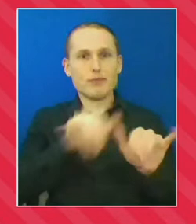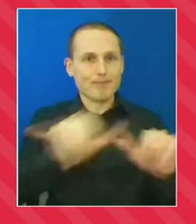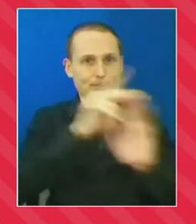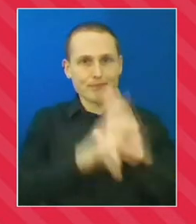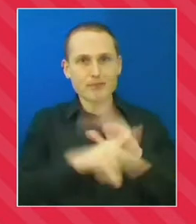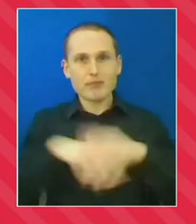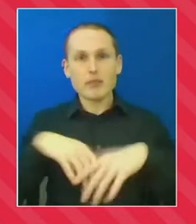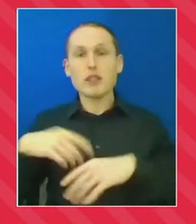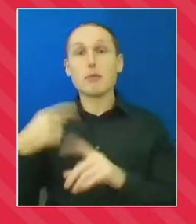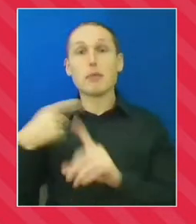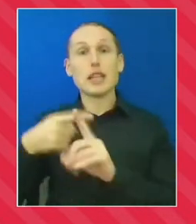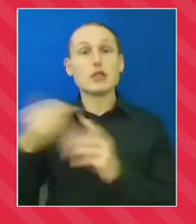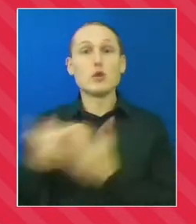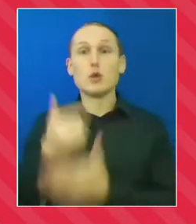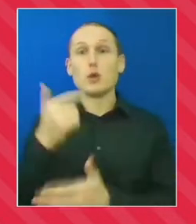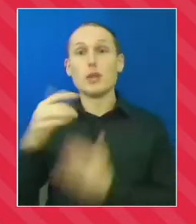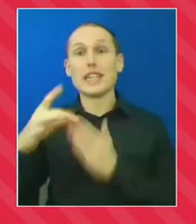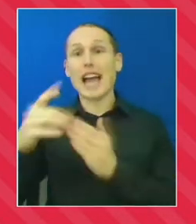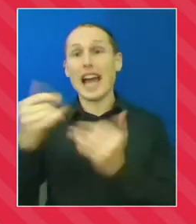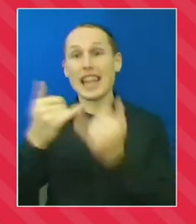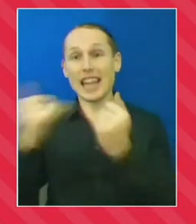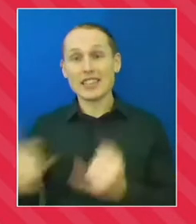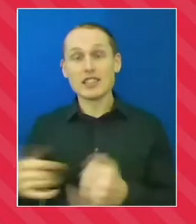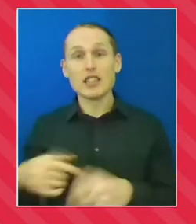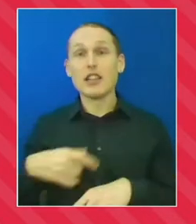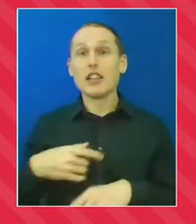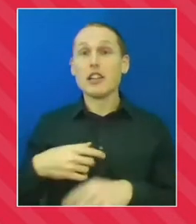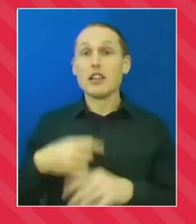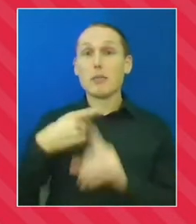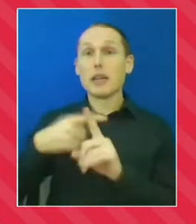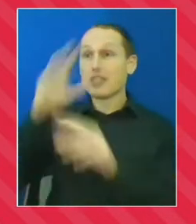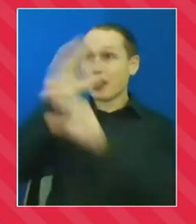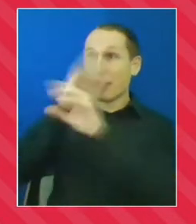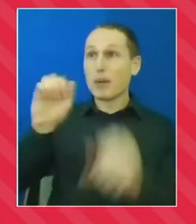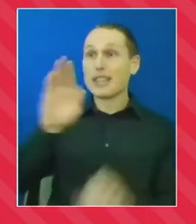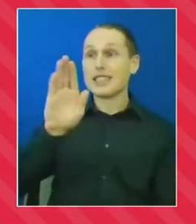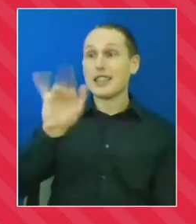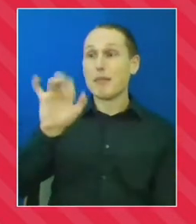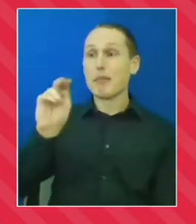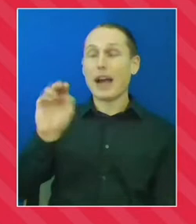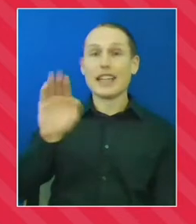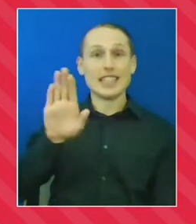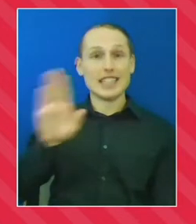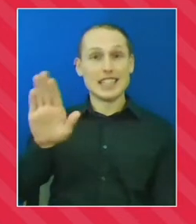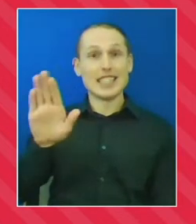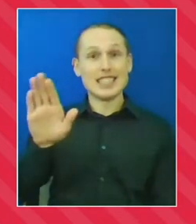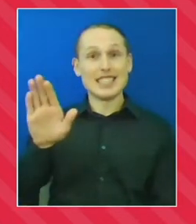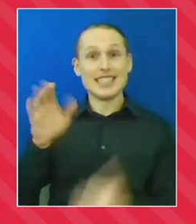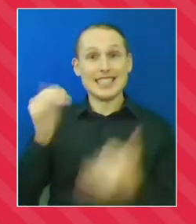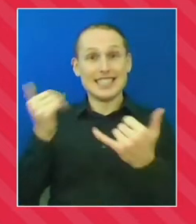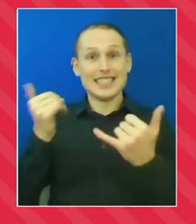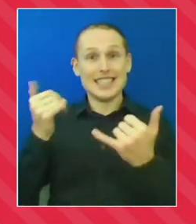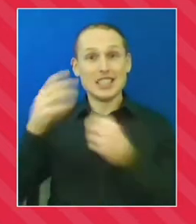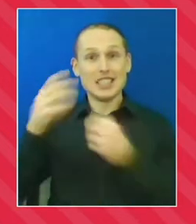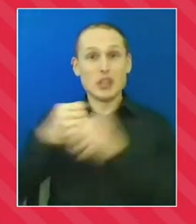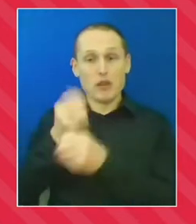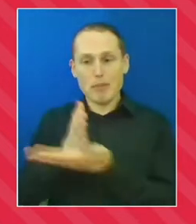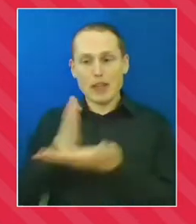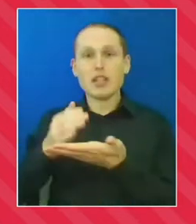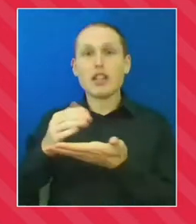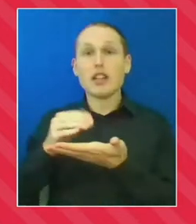is we can look to the President Biden's fiscal year 2023 budget for additional investments that arguably will